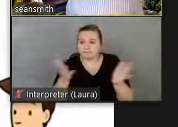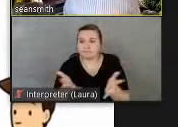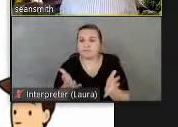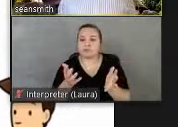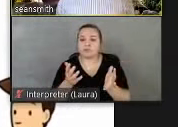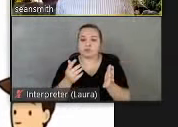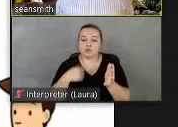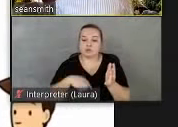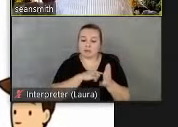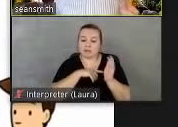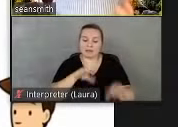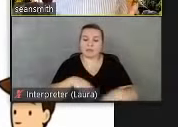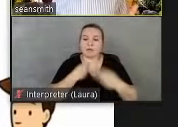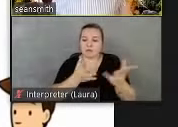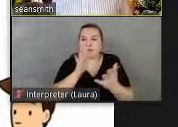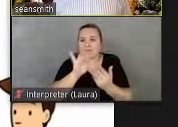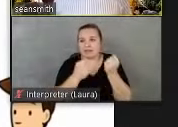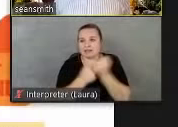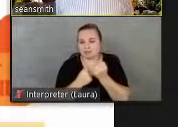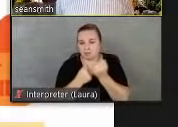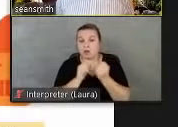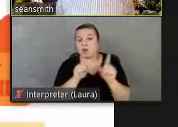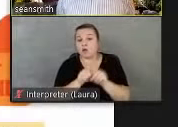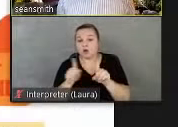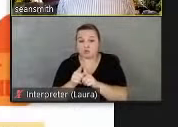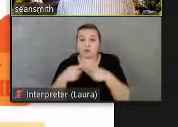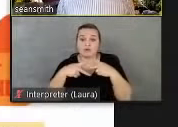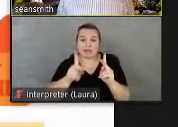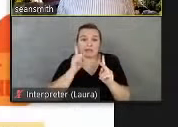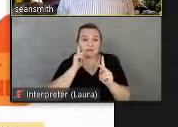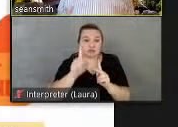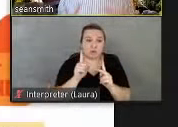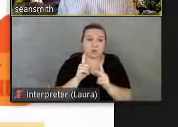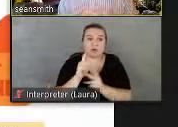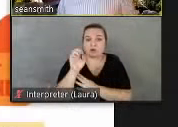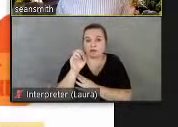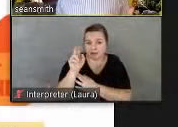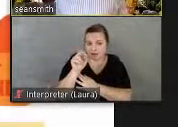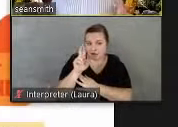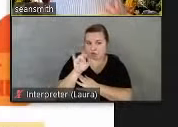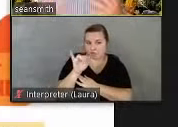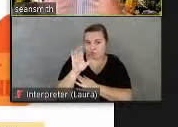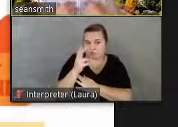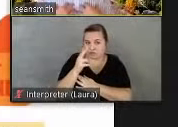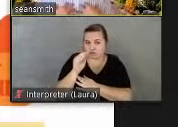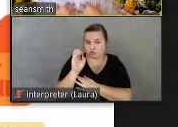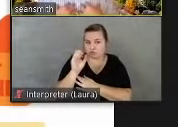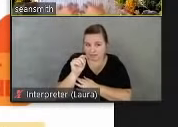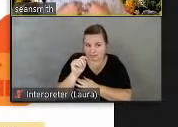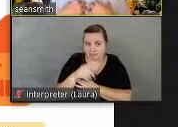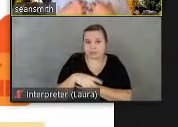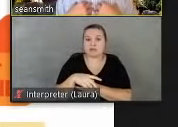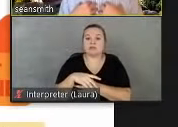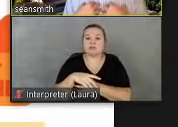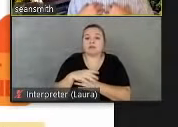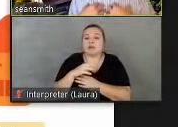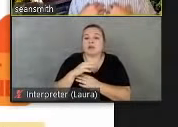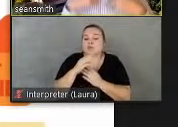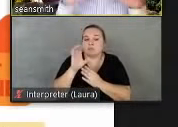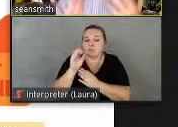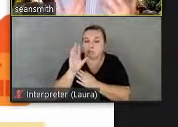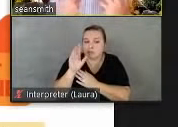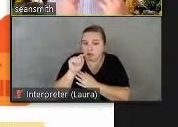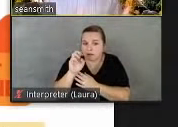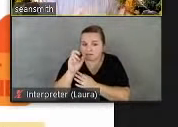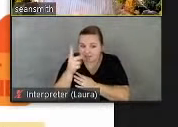provide that support. It also allows for enrichment, contextualization. But the other thing for all of us special educators that are